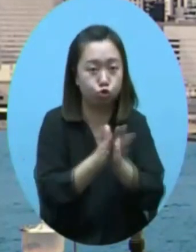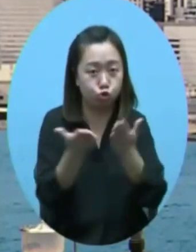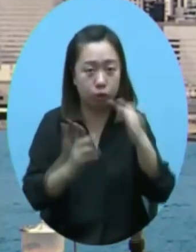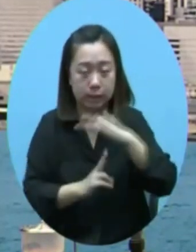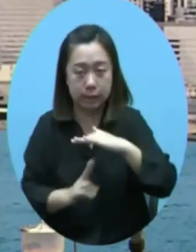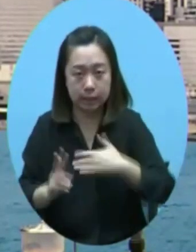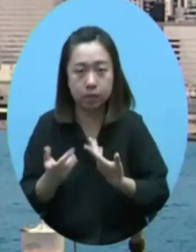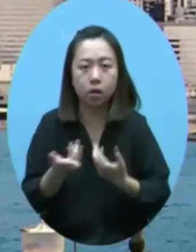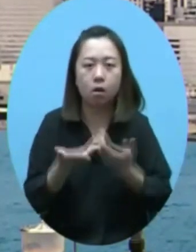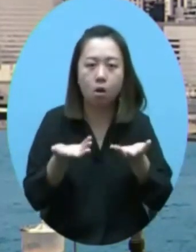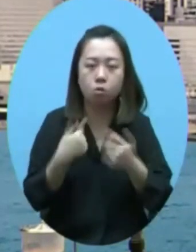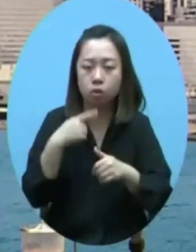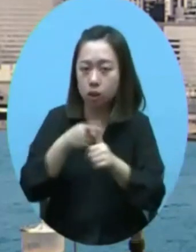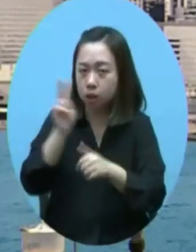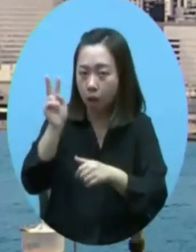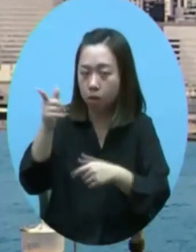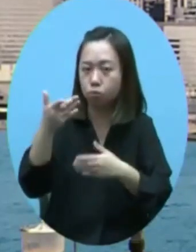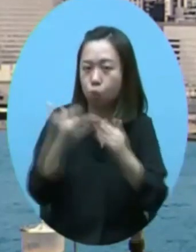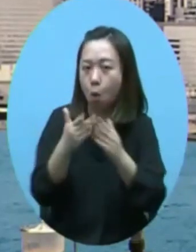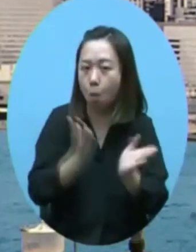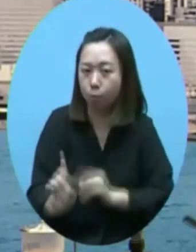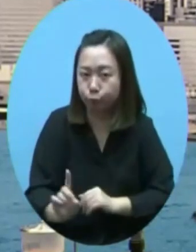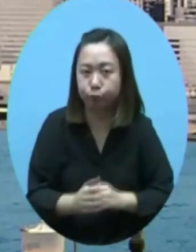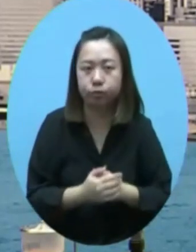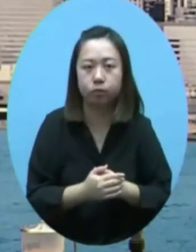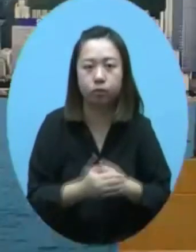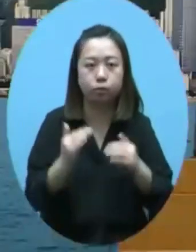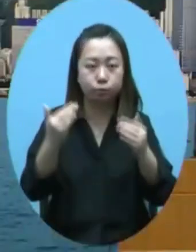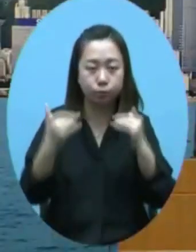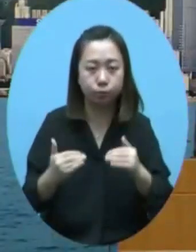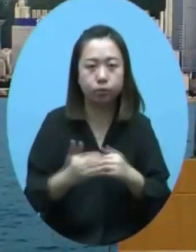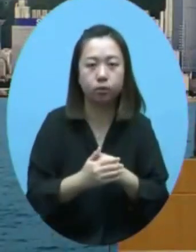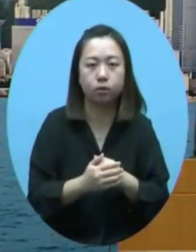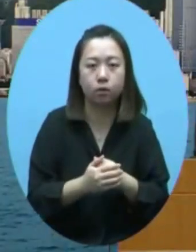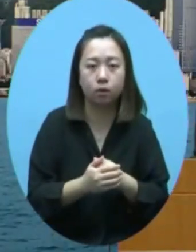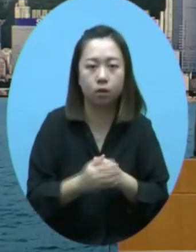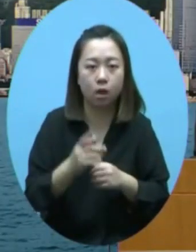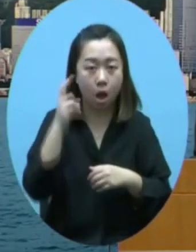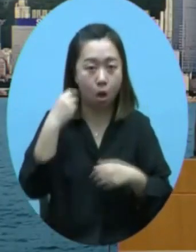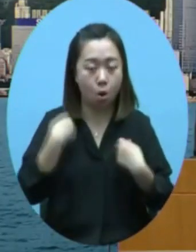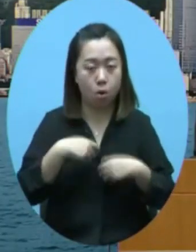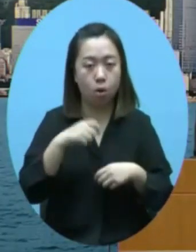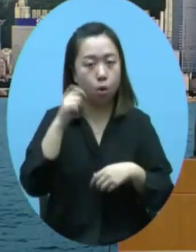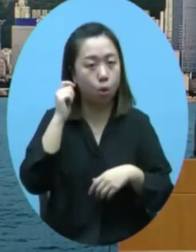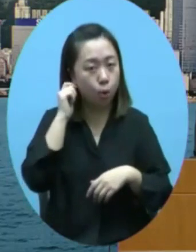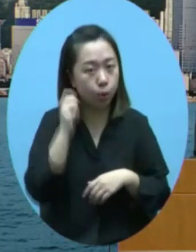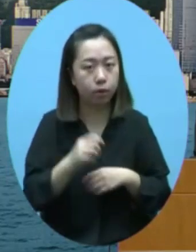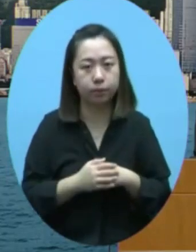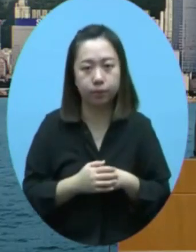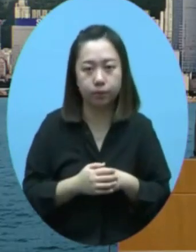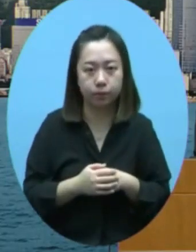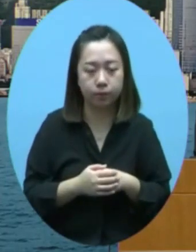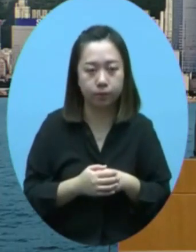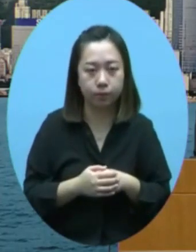transmission. As for the book fair, I think it's up to the authorities to make the arrangement. Okay, lady in black in the front,